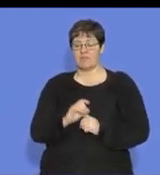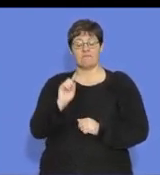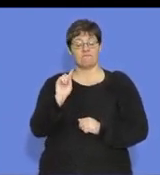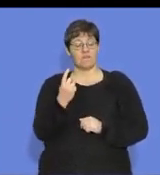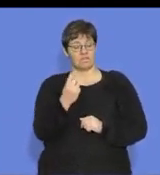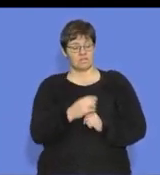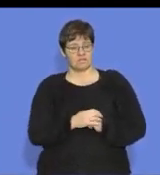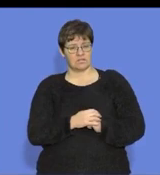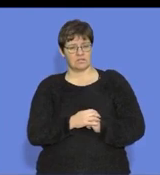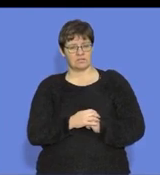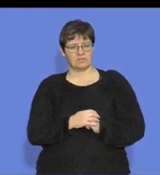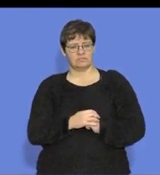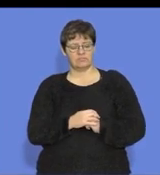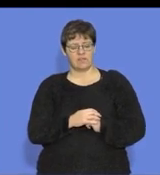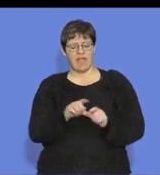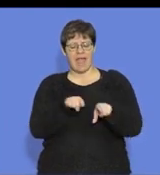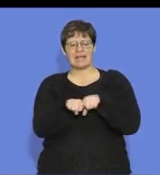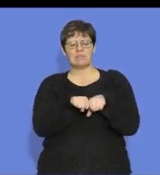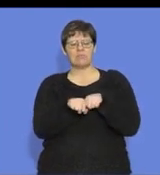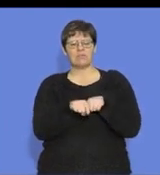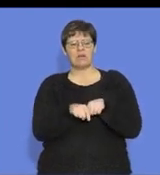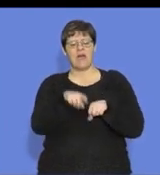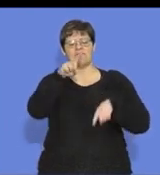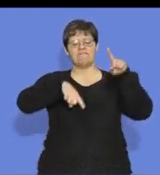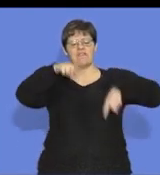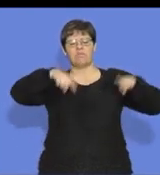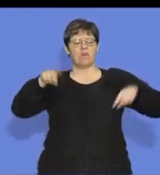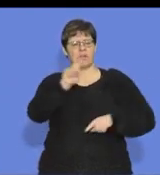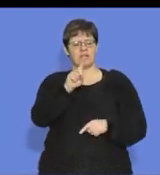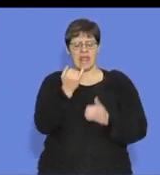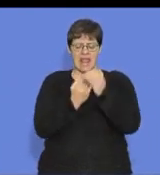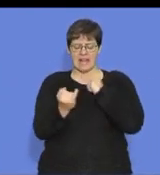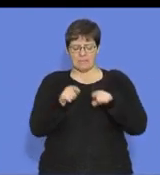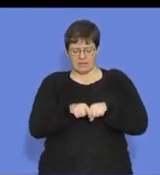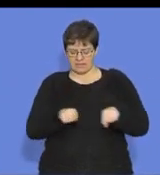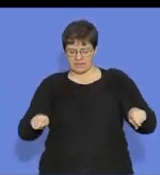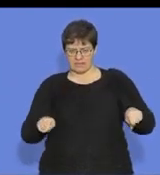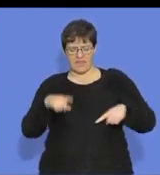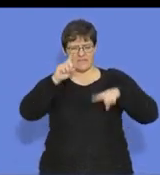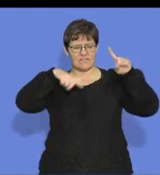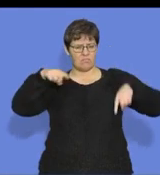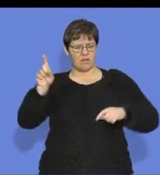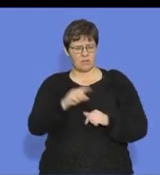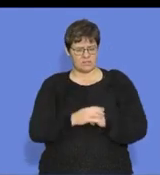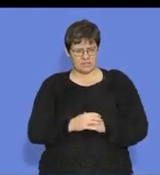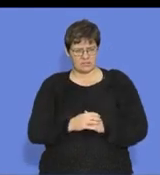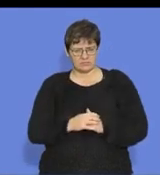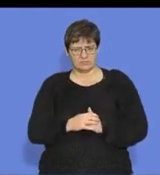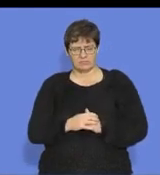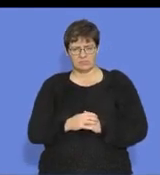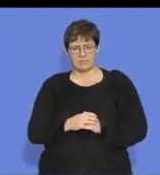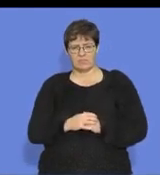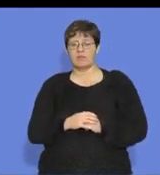of all, in this experiment, what are your variables? What is your independent variable, and remember, that's